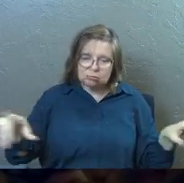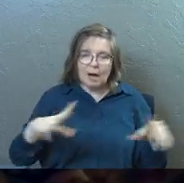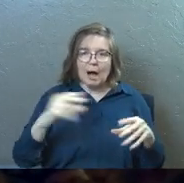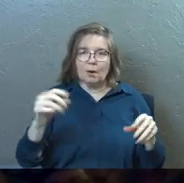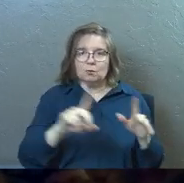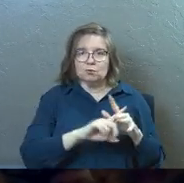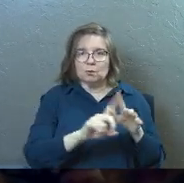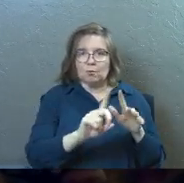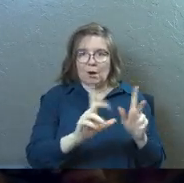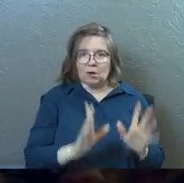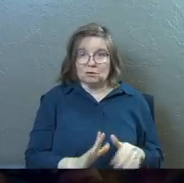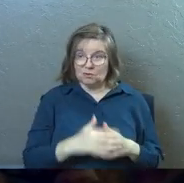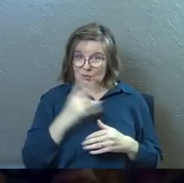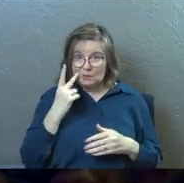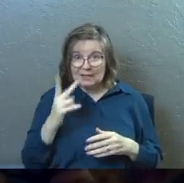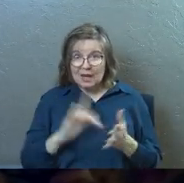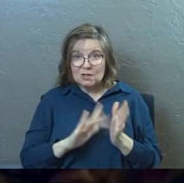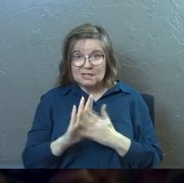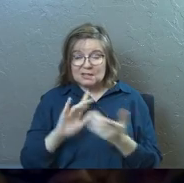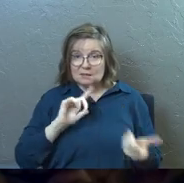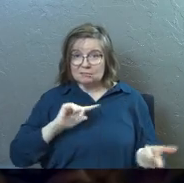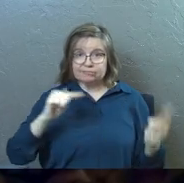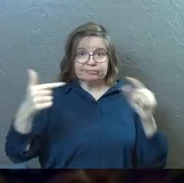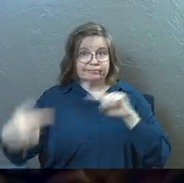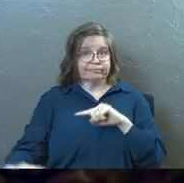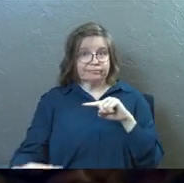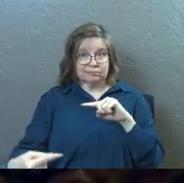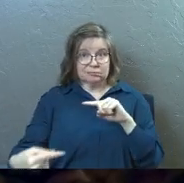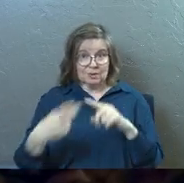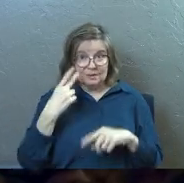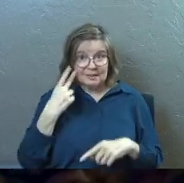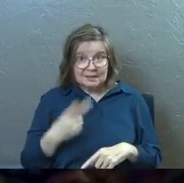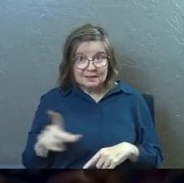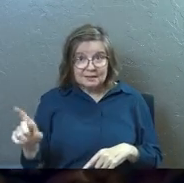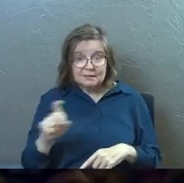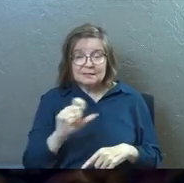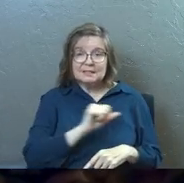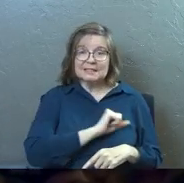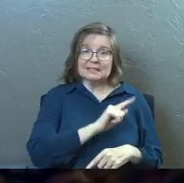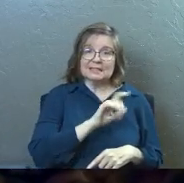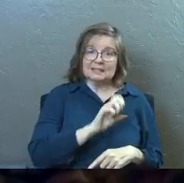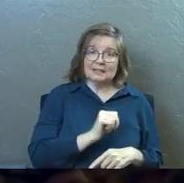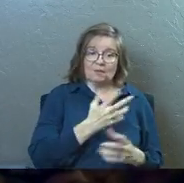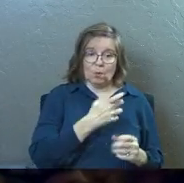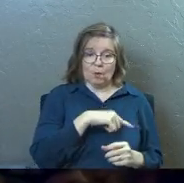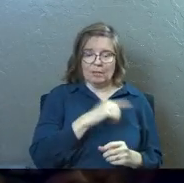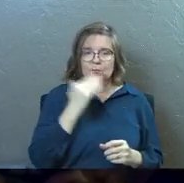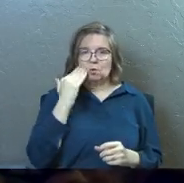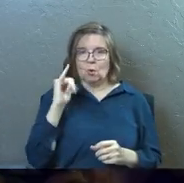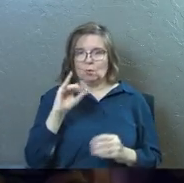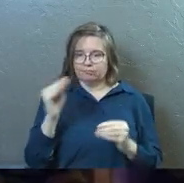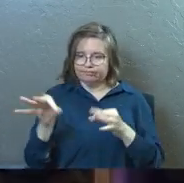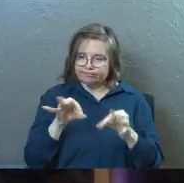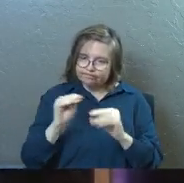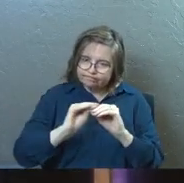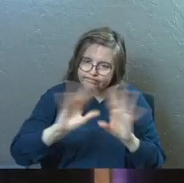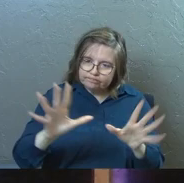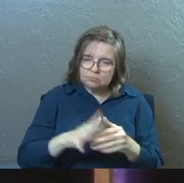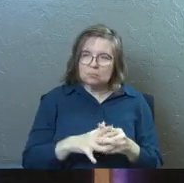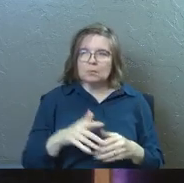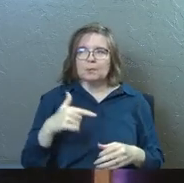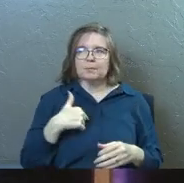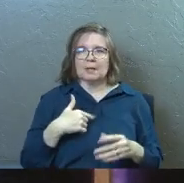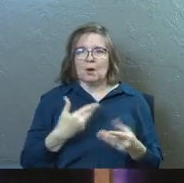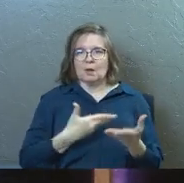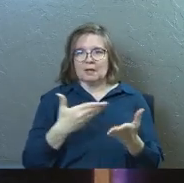prodigals. Do you see how Jesus turned it all upside down? And Stephen wants them to know that. And so then I'm going